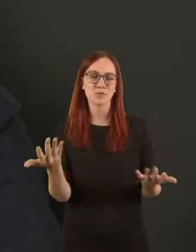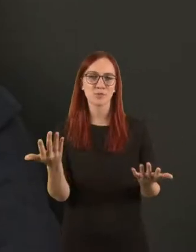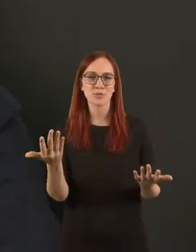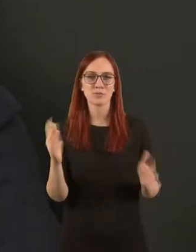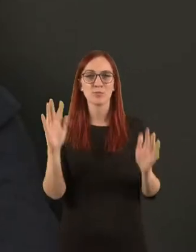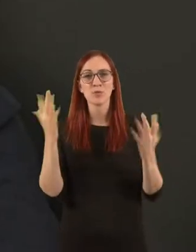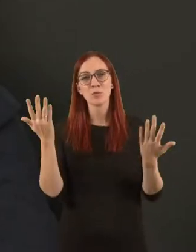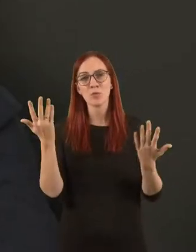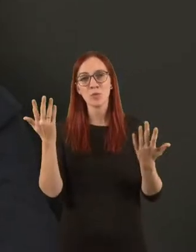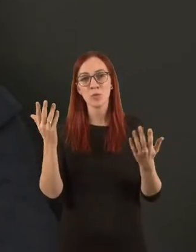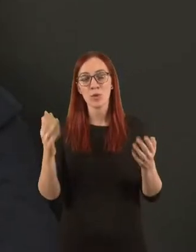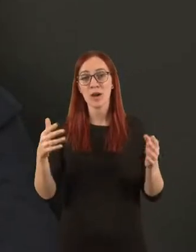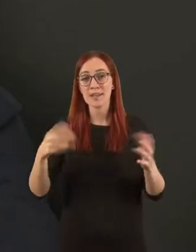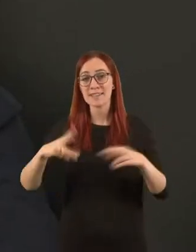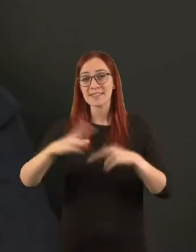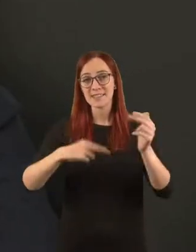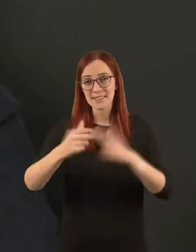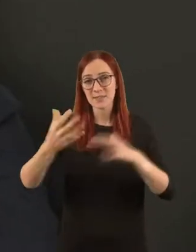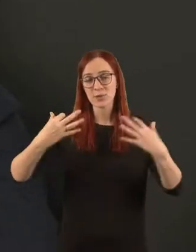municipalities.